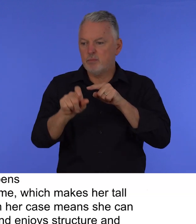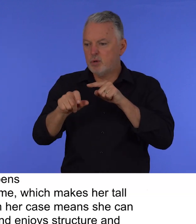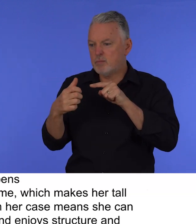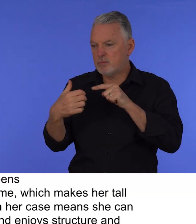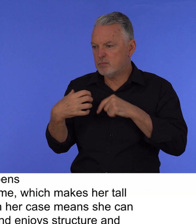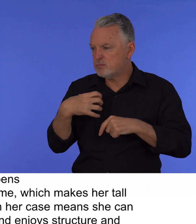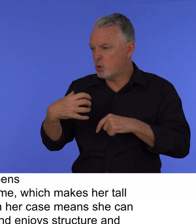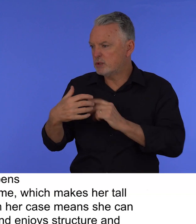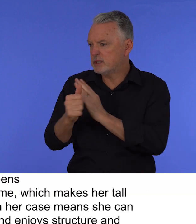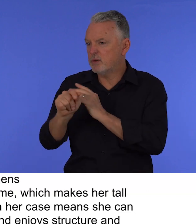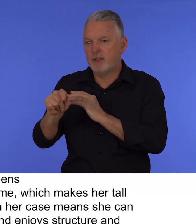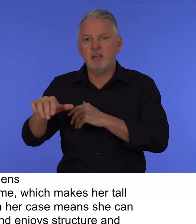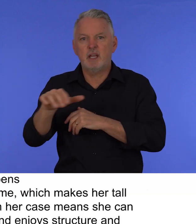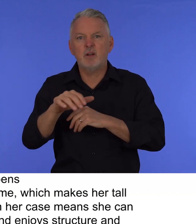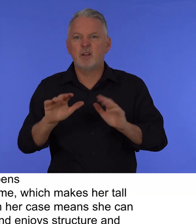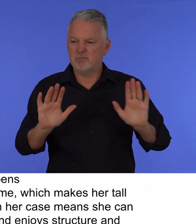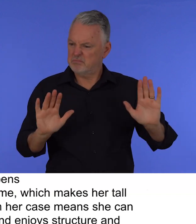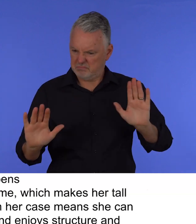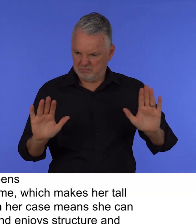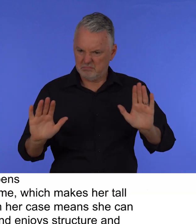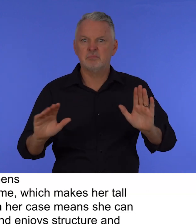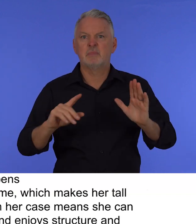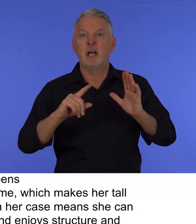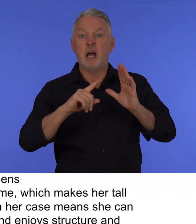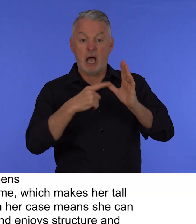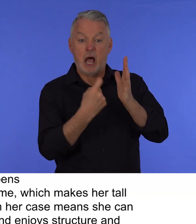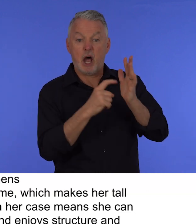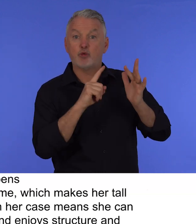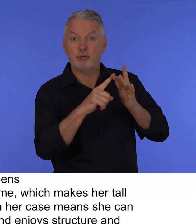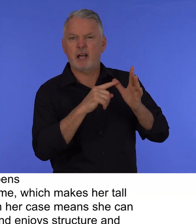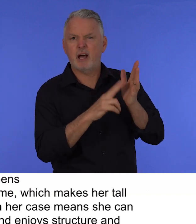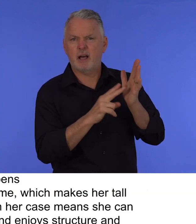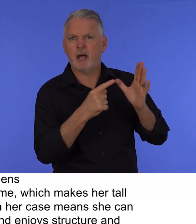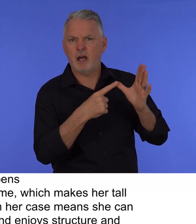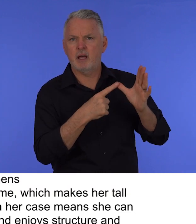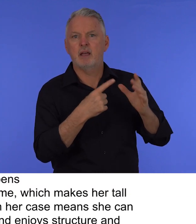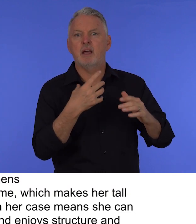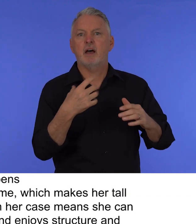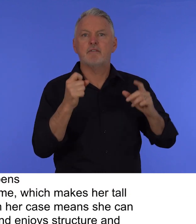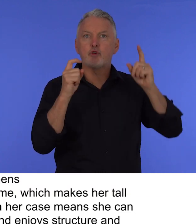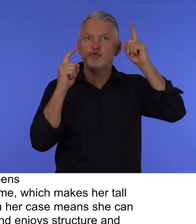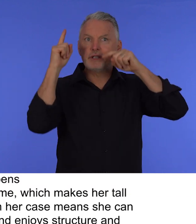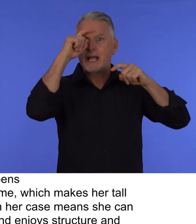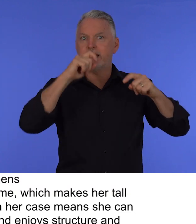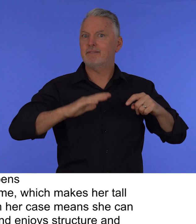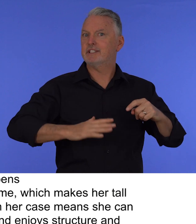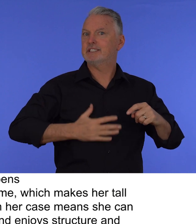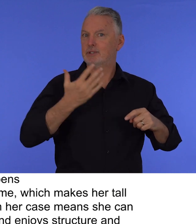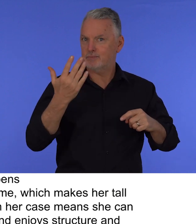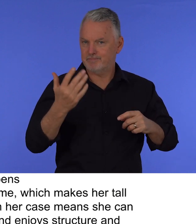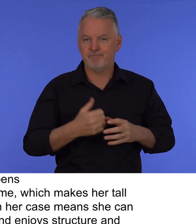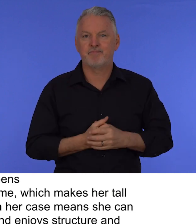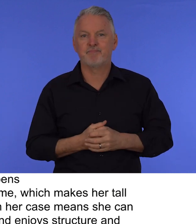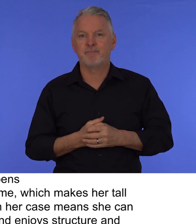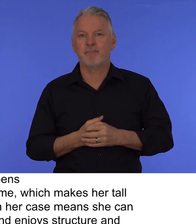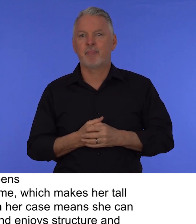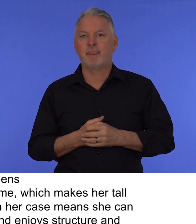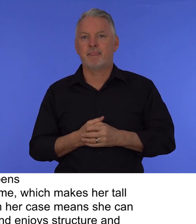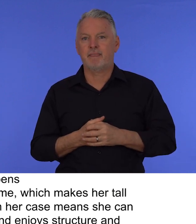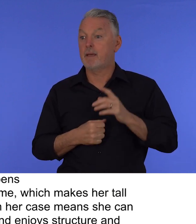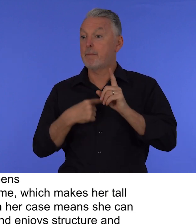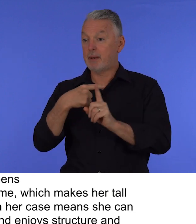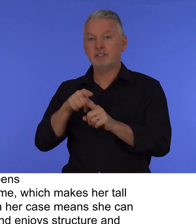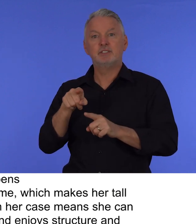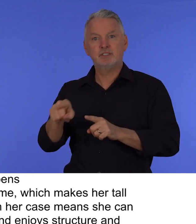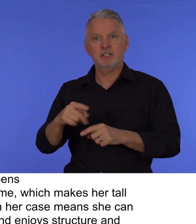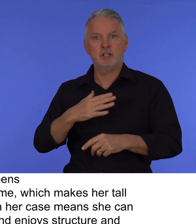be more good at some sports, some might have an interest in dance, some might have, you know, in our case, Ariana has shown this interest